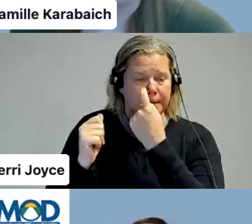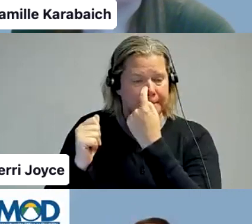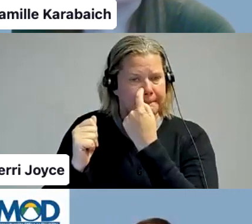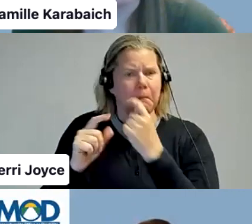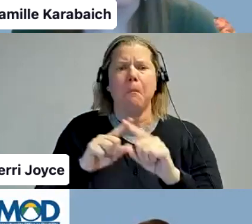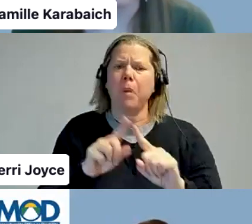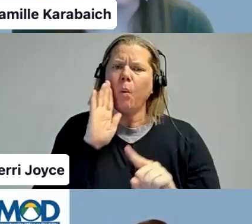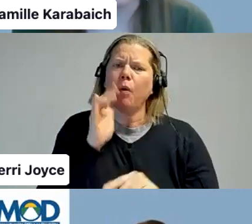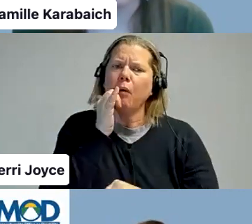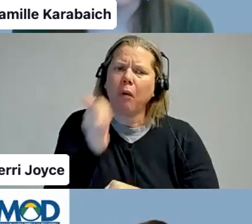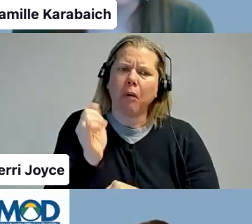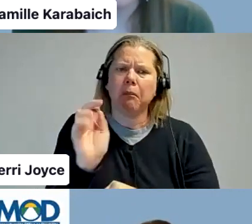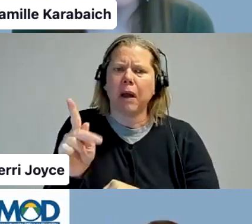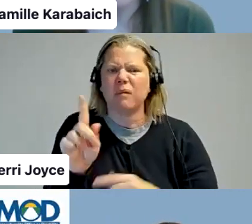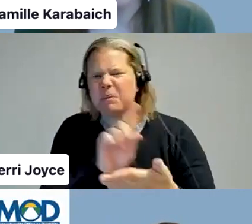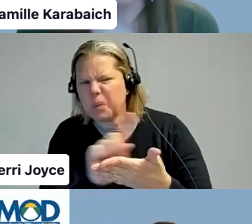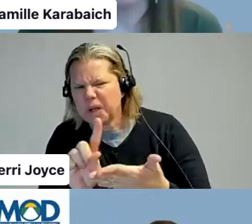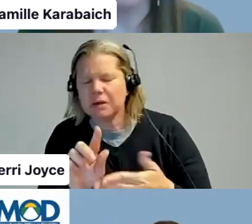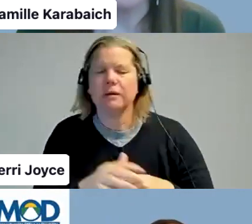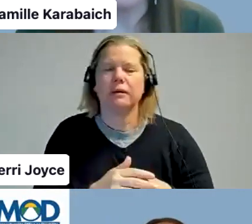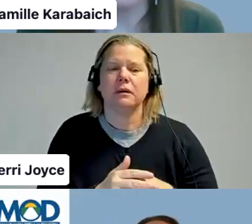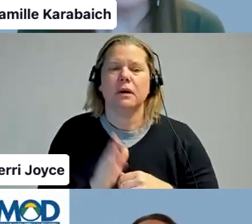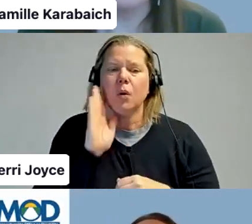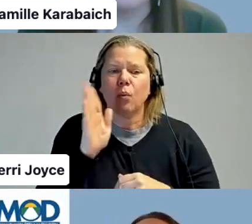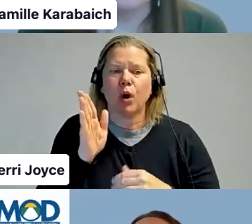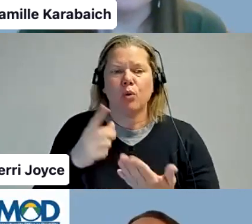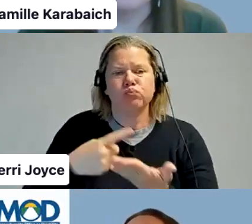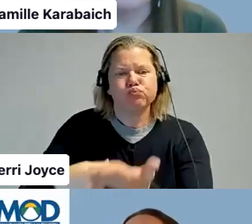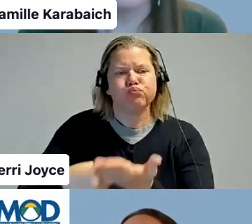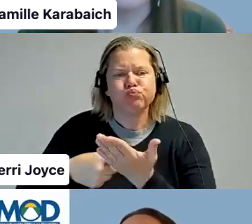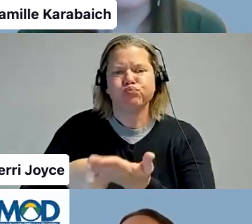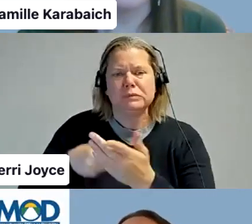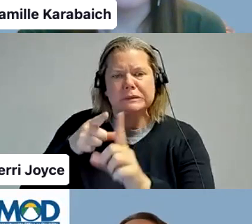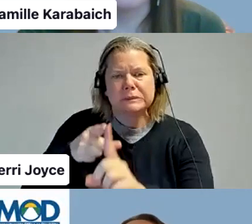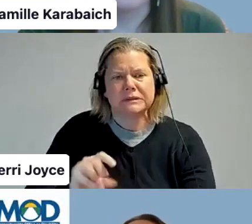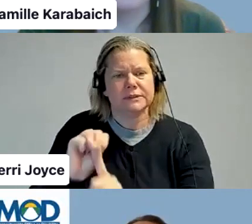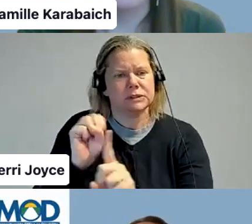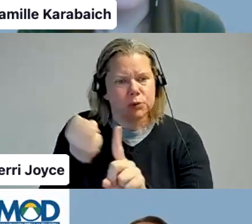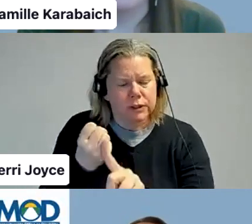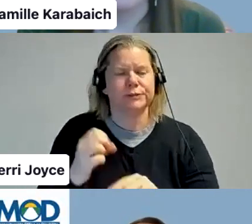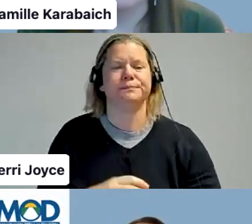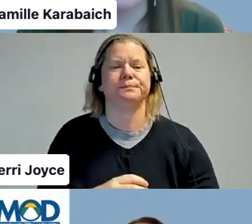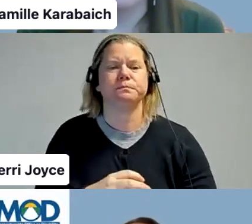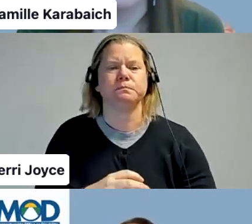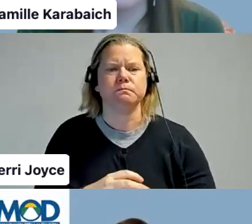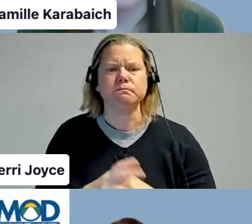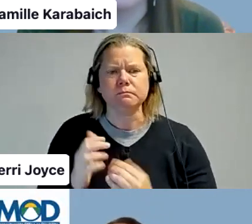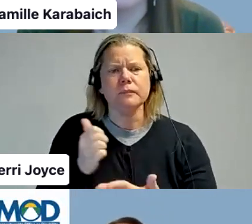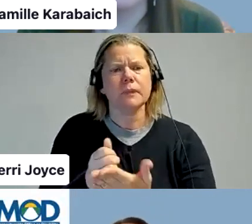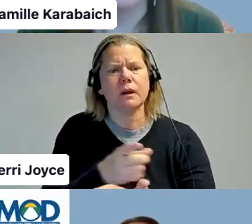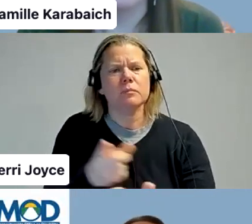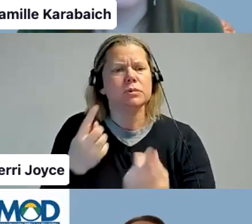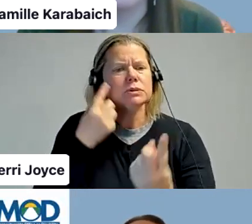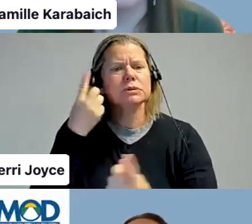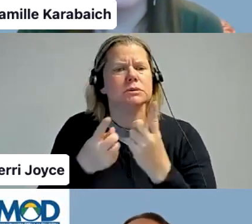back within about a week, and we can talk through the specifics of a particular situation and help you consider